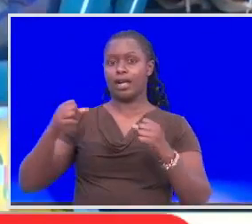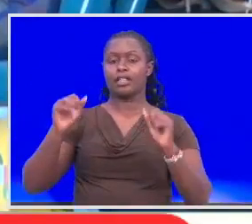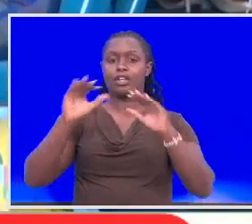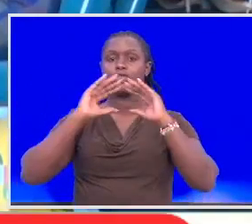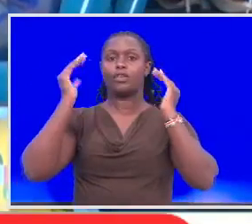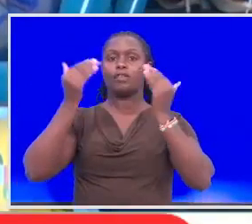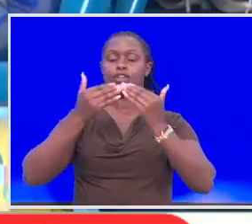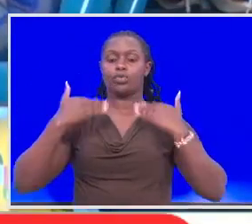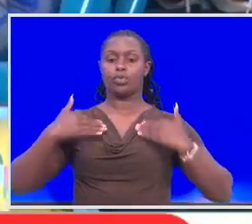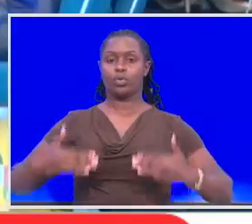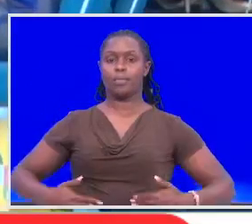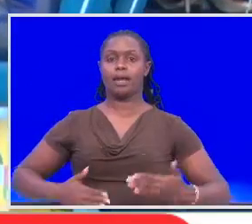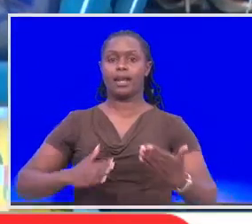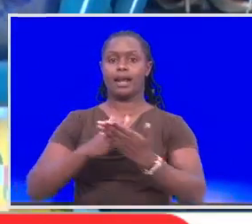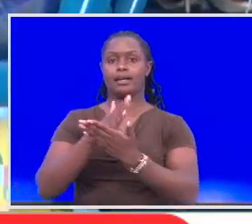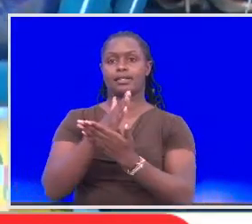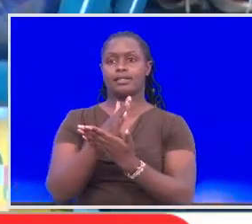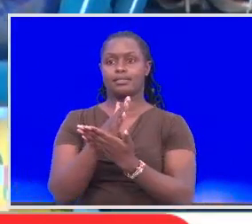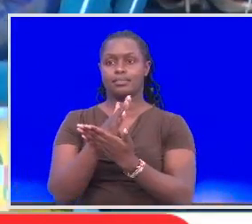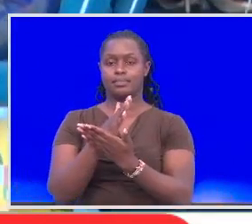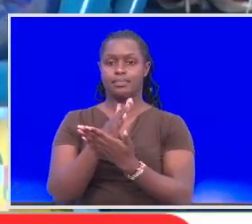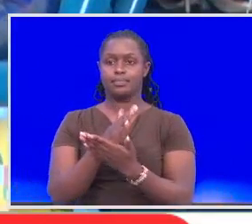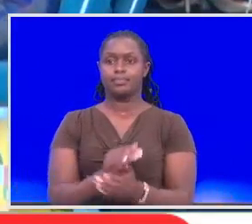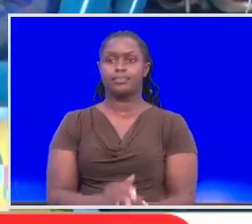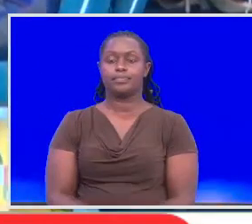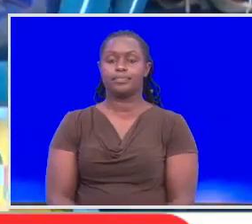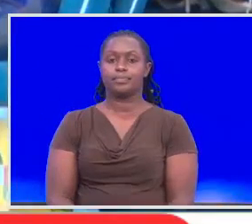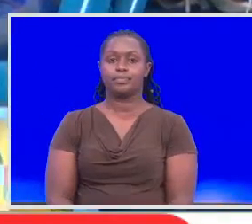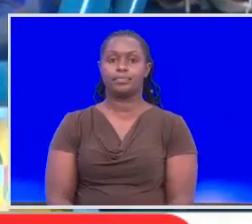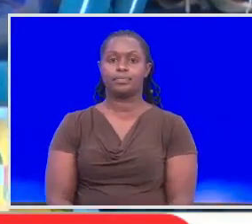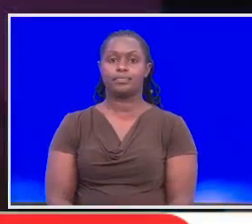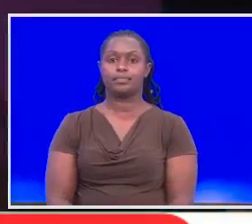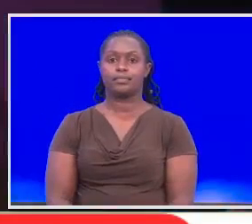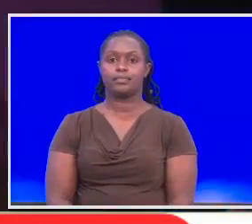human right. Zainab Mohammed, 247. To Mwingi.